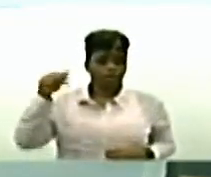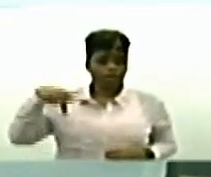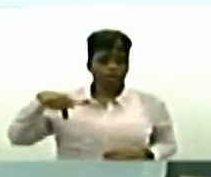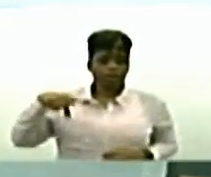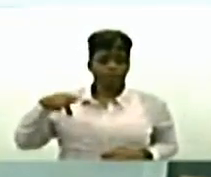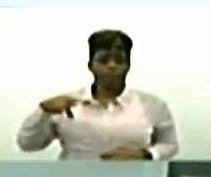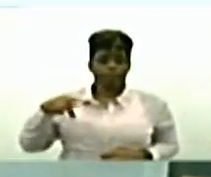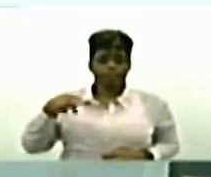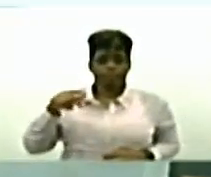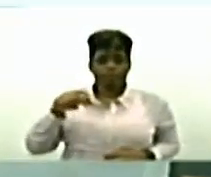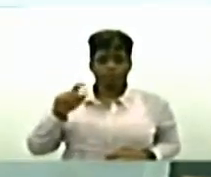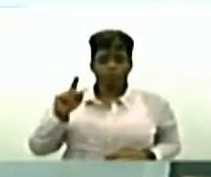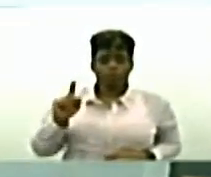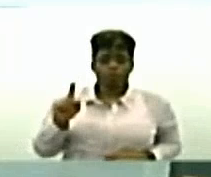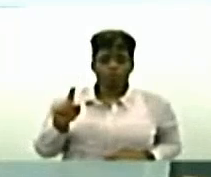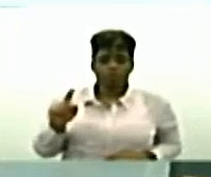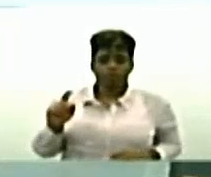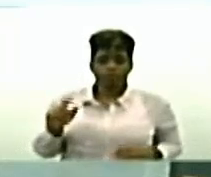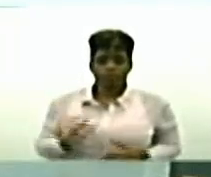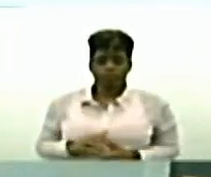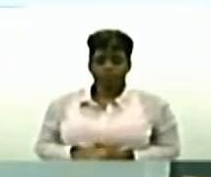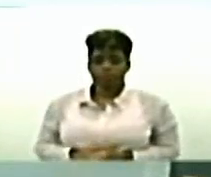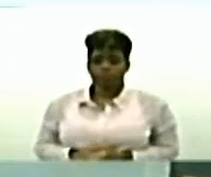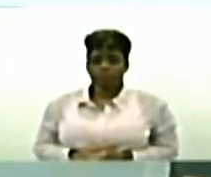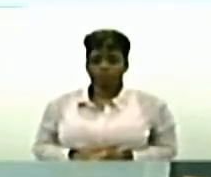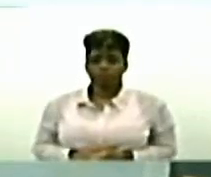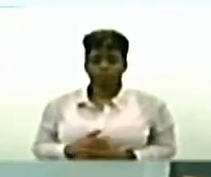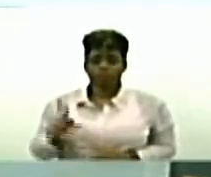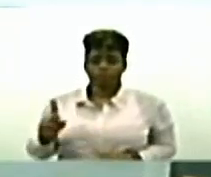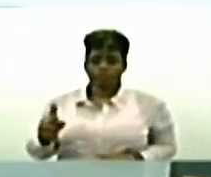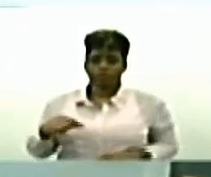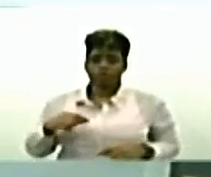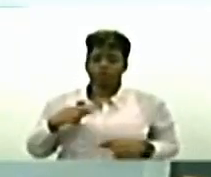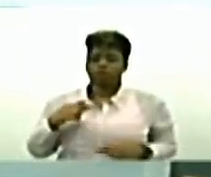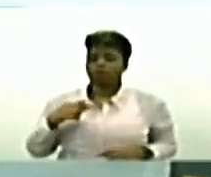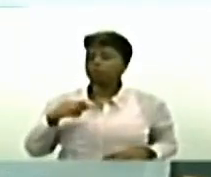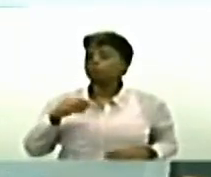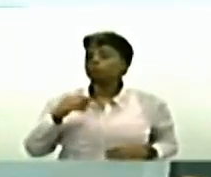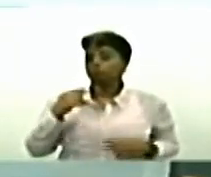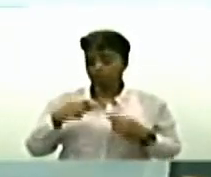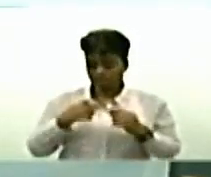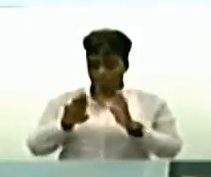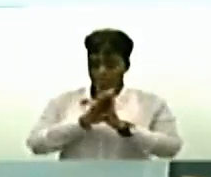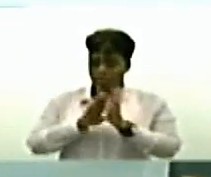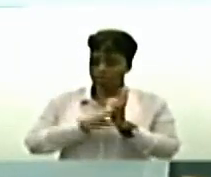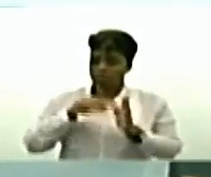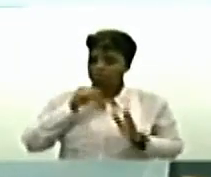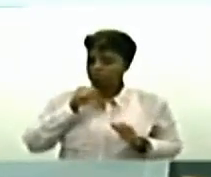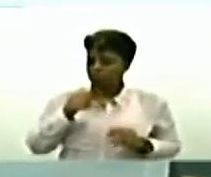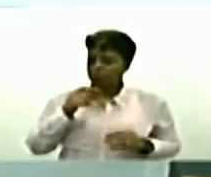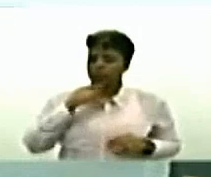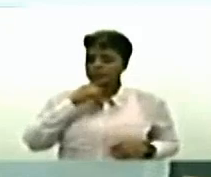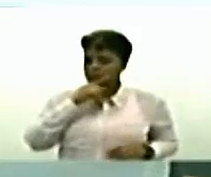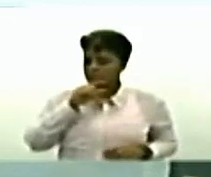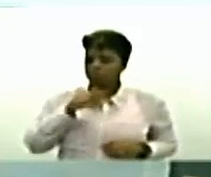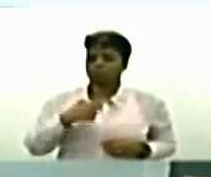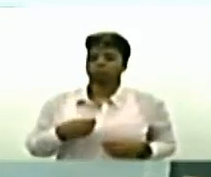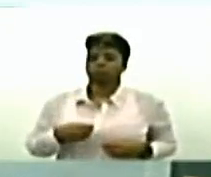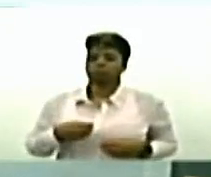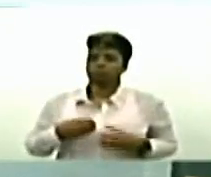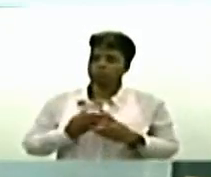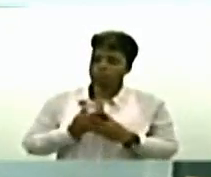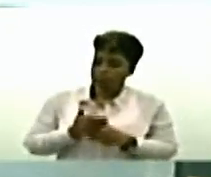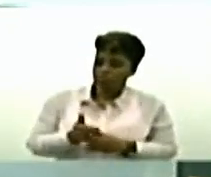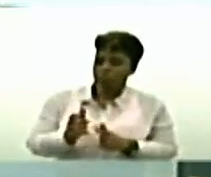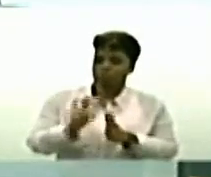While the bill was not put in force, quite a lot of work has been done towards bringing